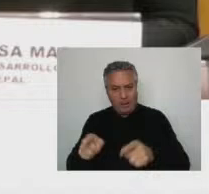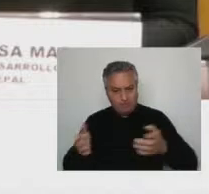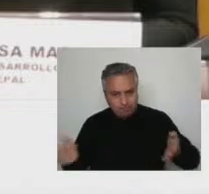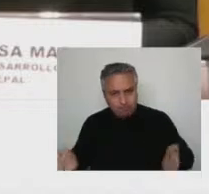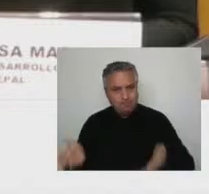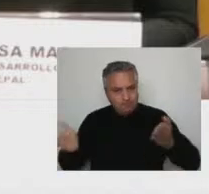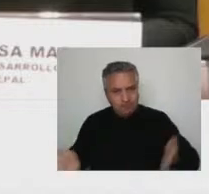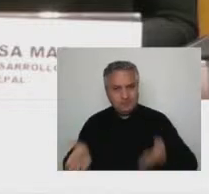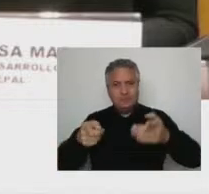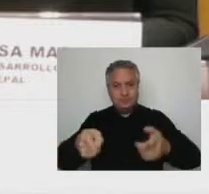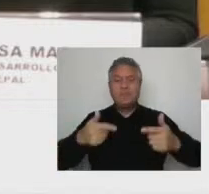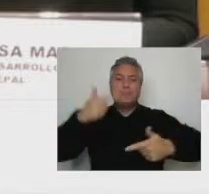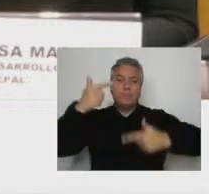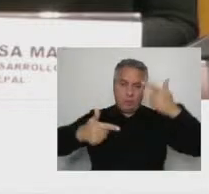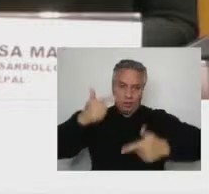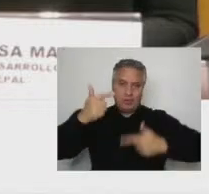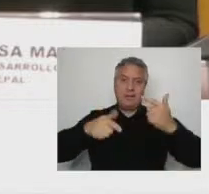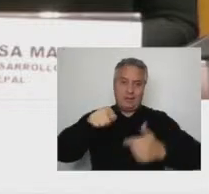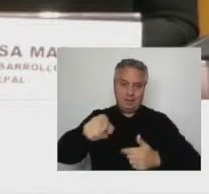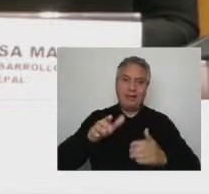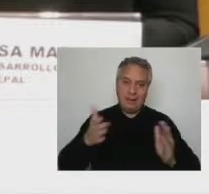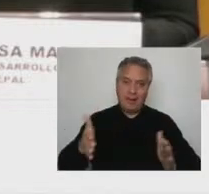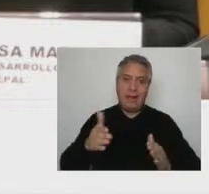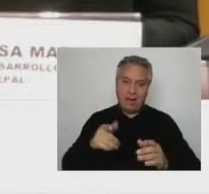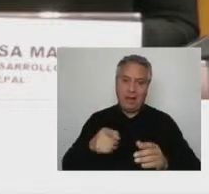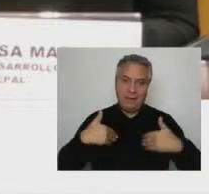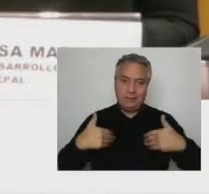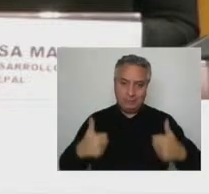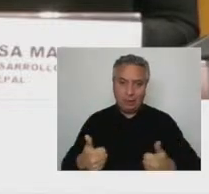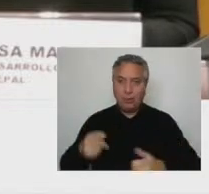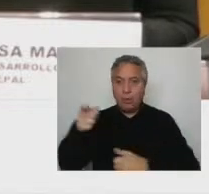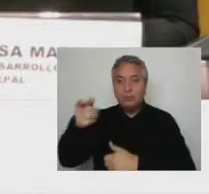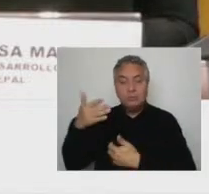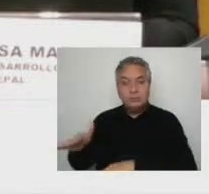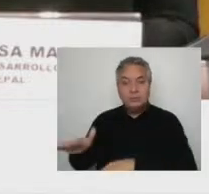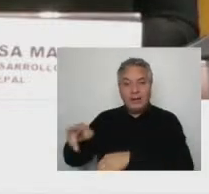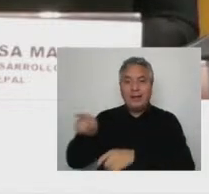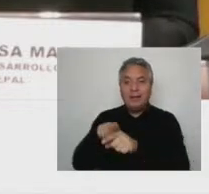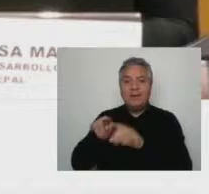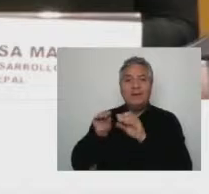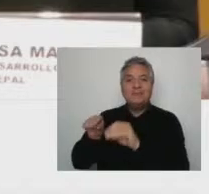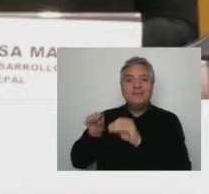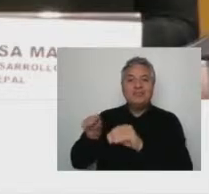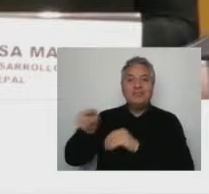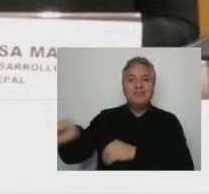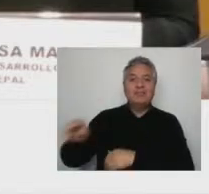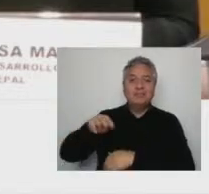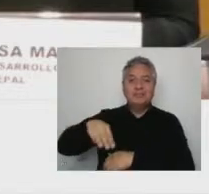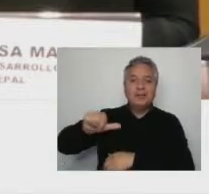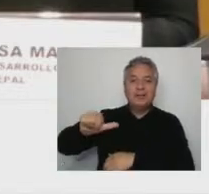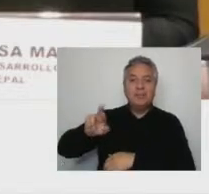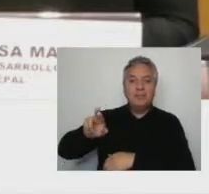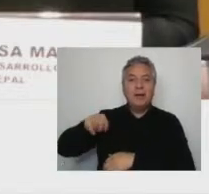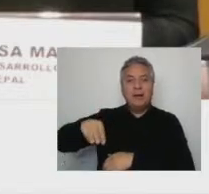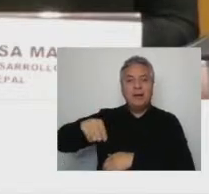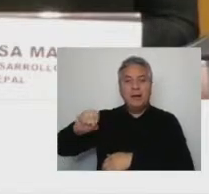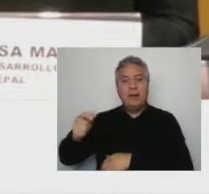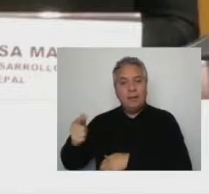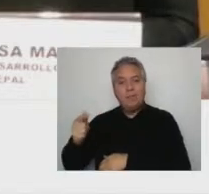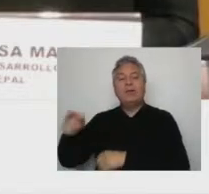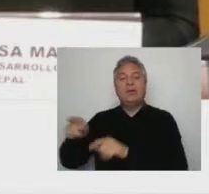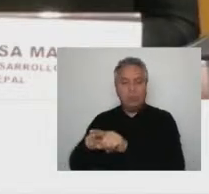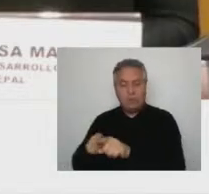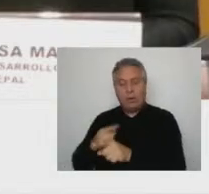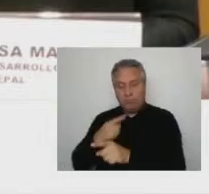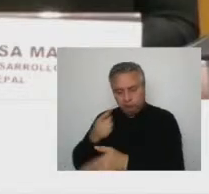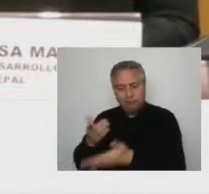to implement integral health policies, as Professor Marmot mentioned earlier. That is, how can we have an impact